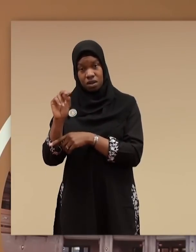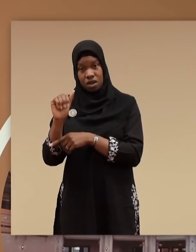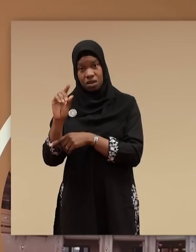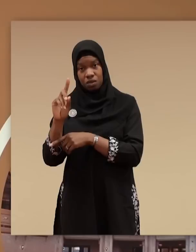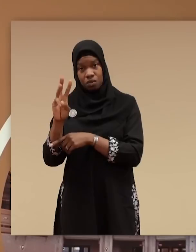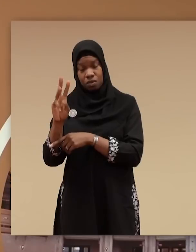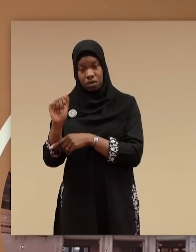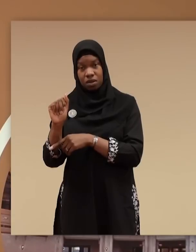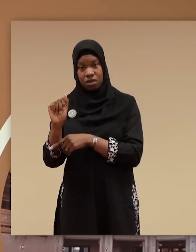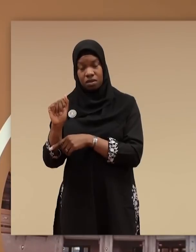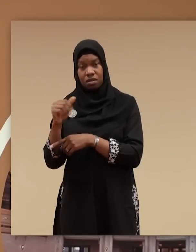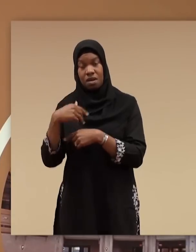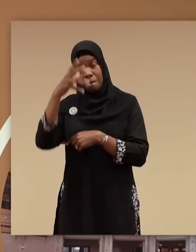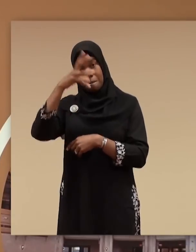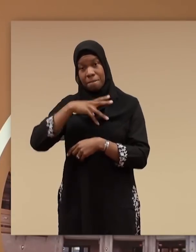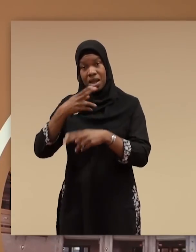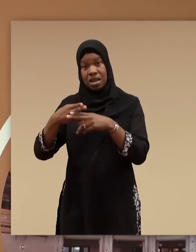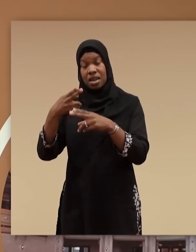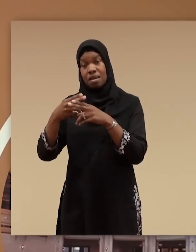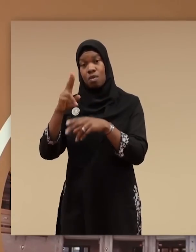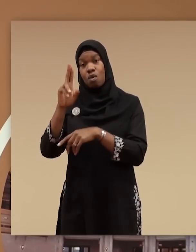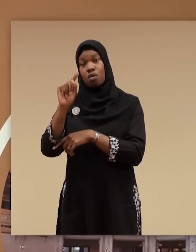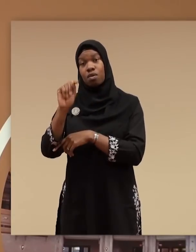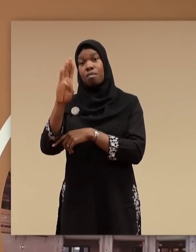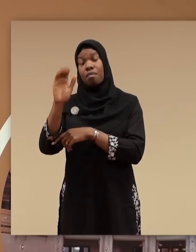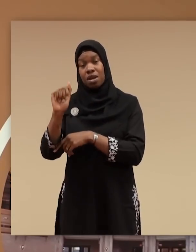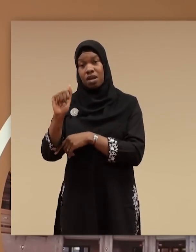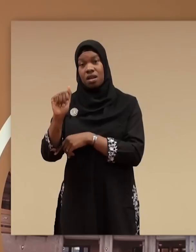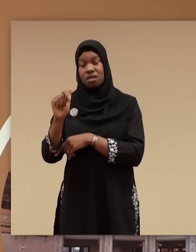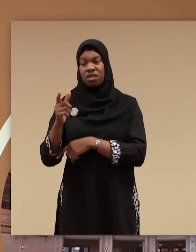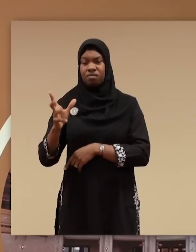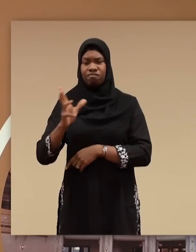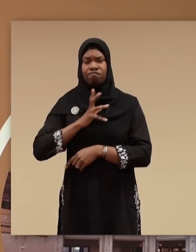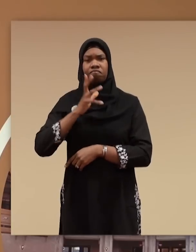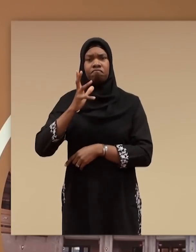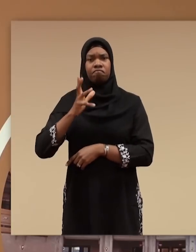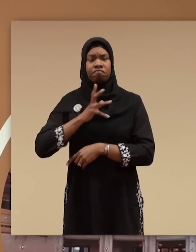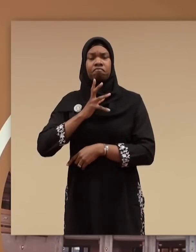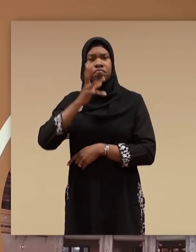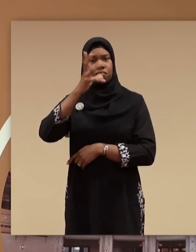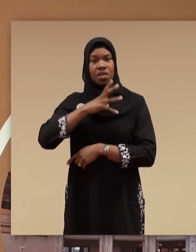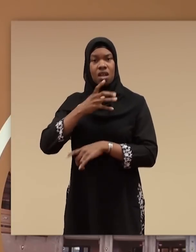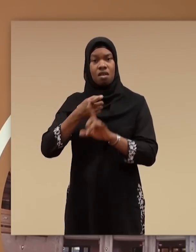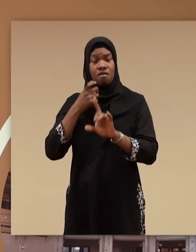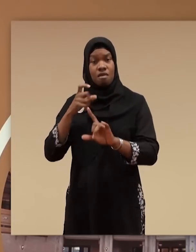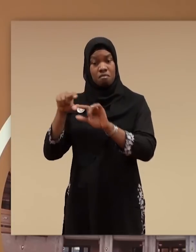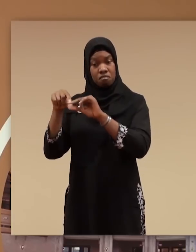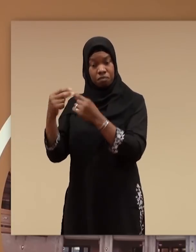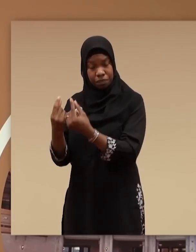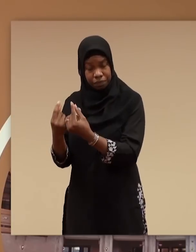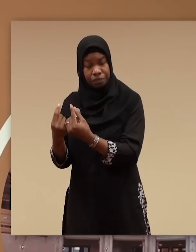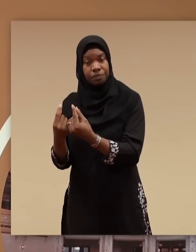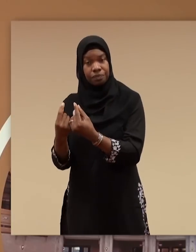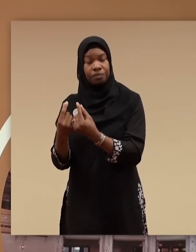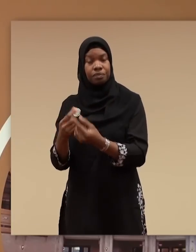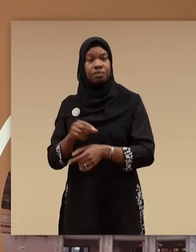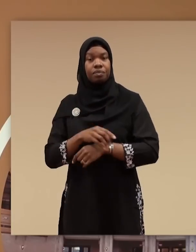ibn Abd Shams ibn Abd Manaf, one of the prominent figures of Quraysh, he told his